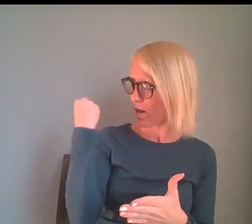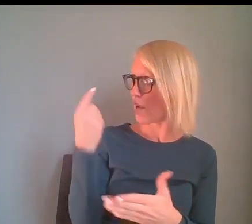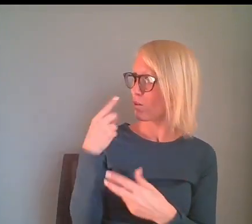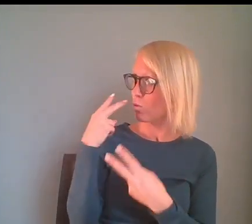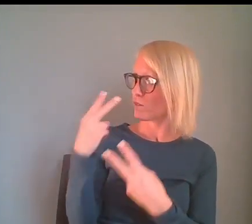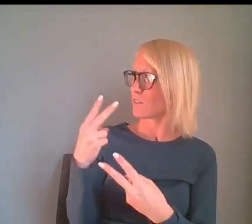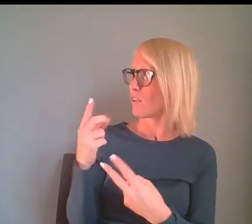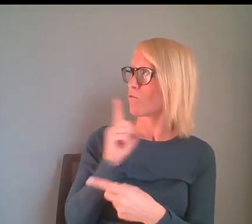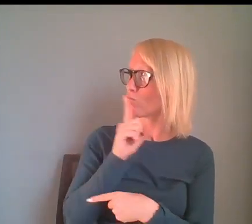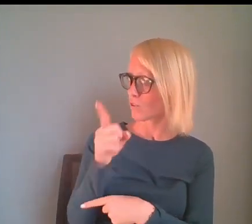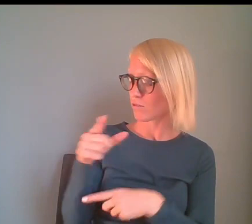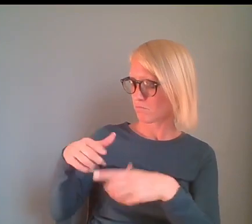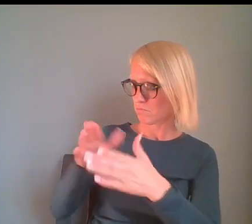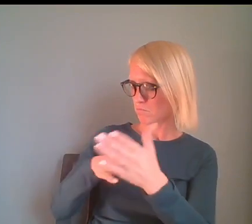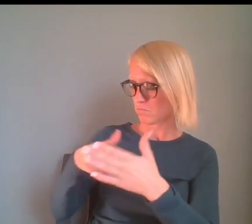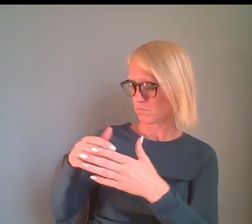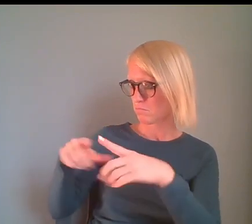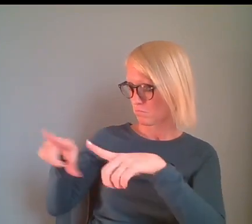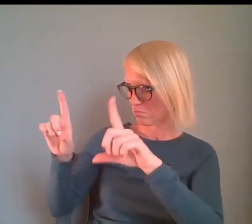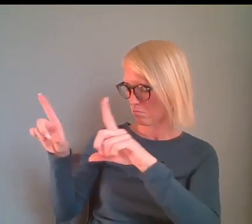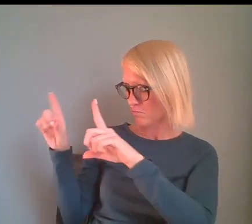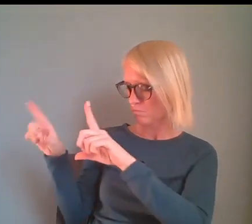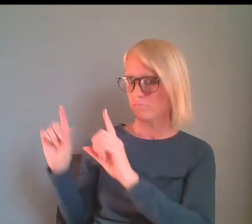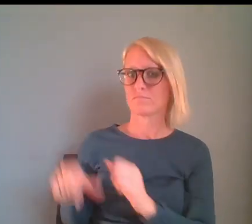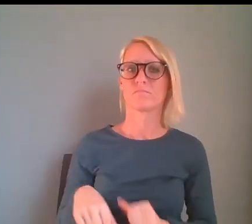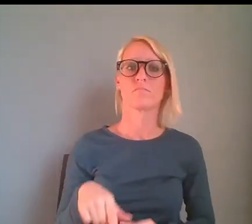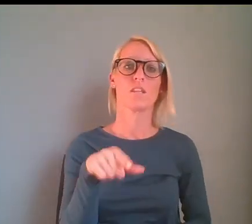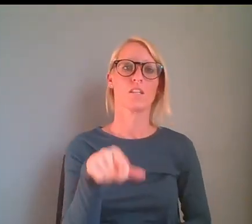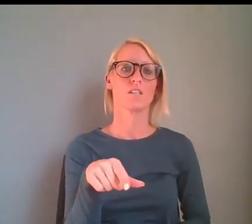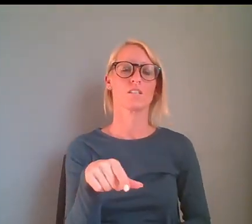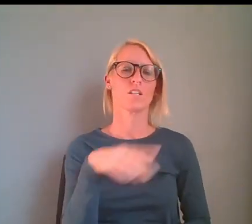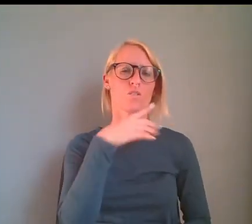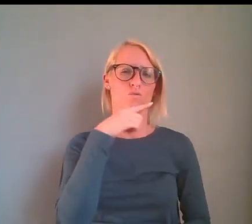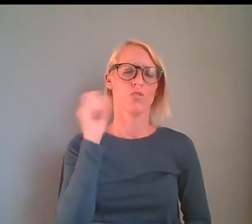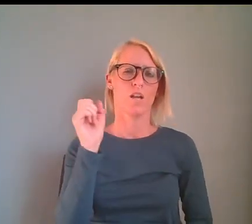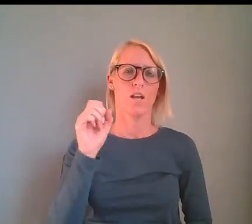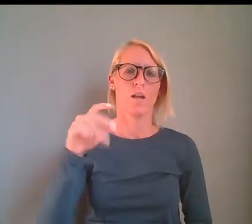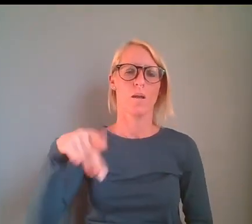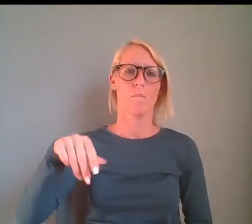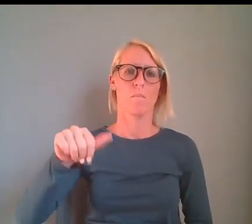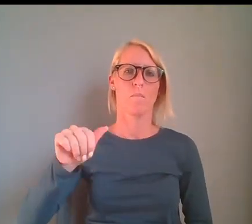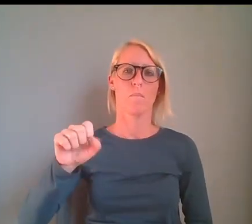And this one's a little chalk pastel, which is the real dry pastel, which you've probably worked with.